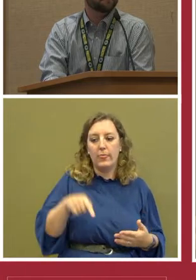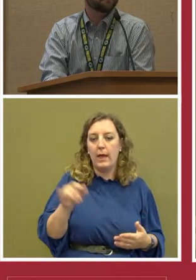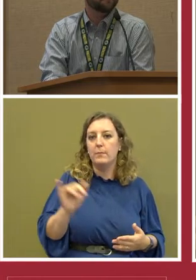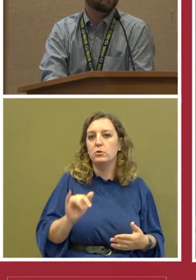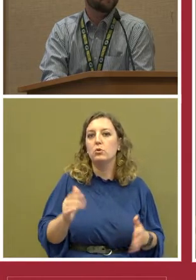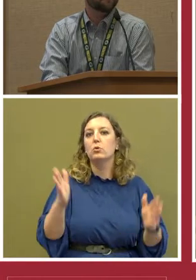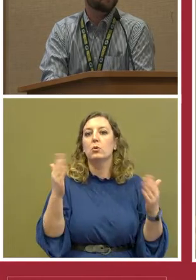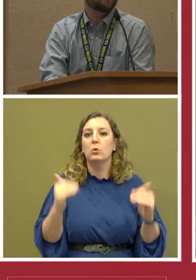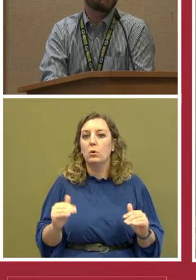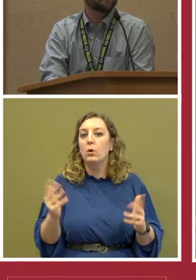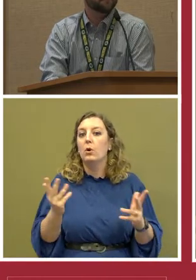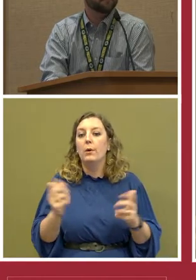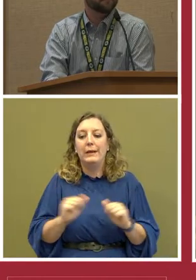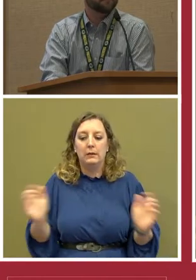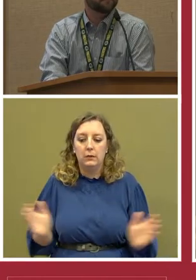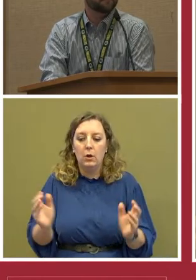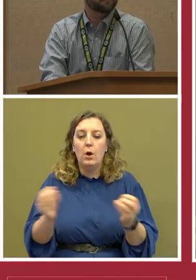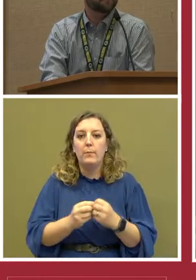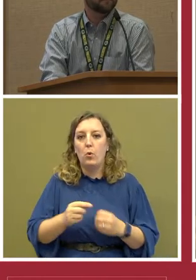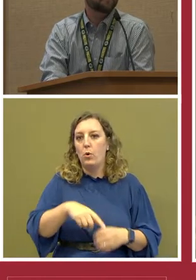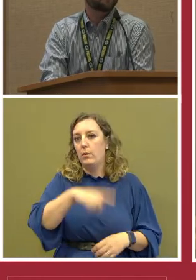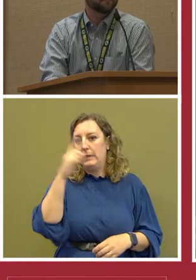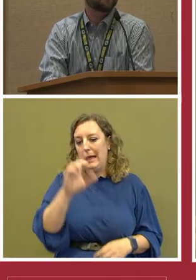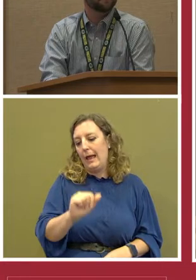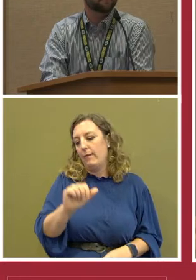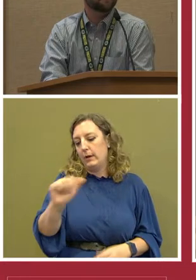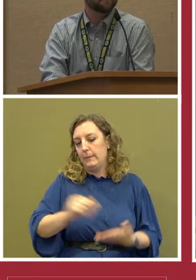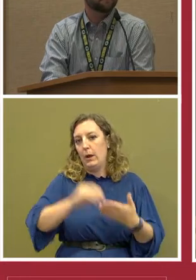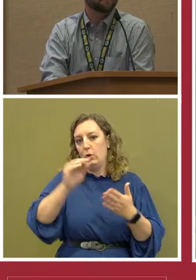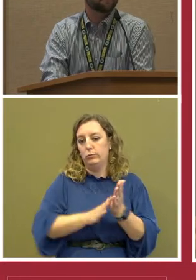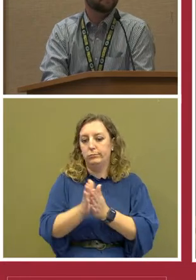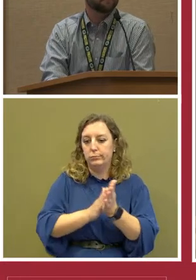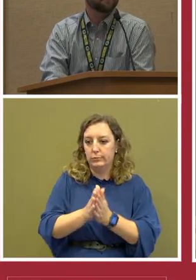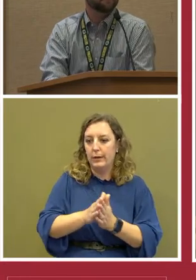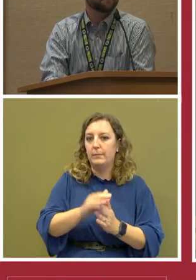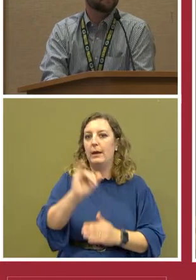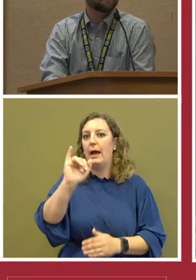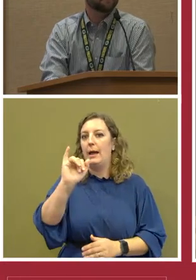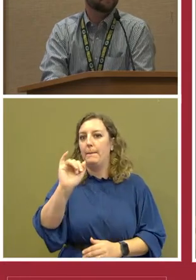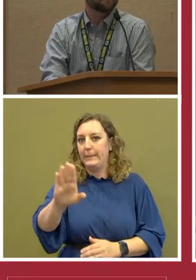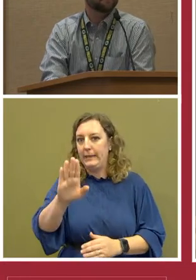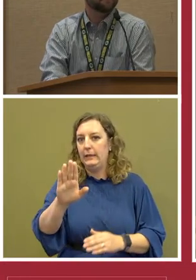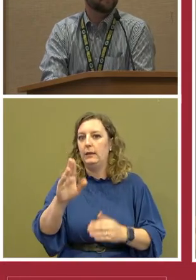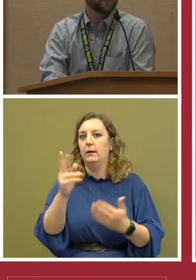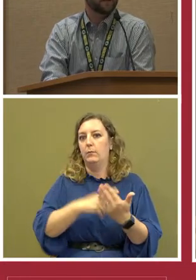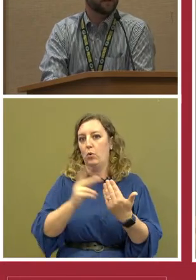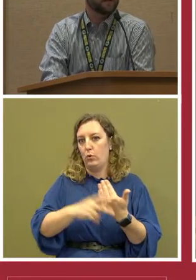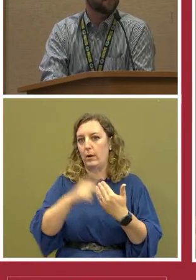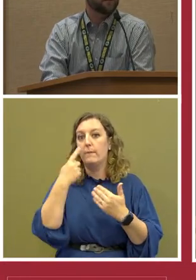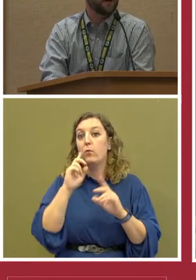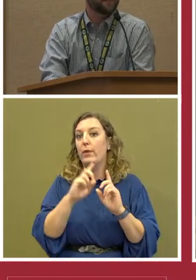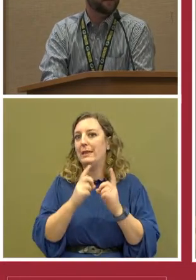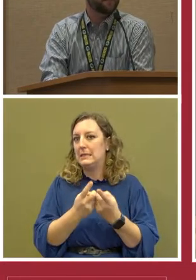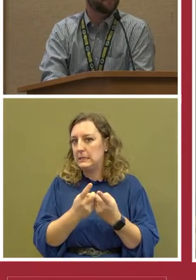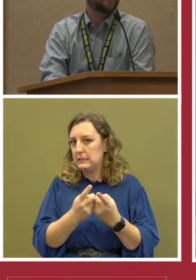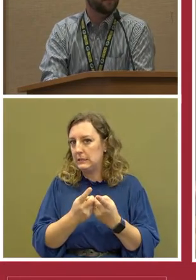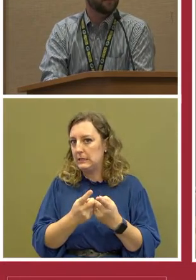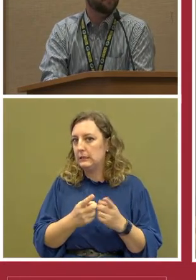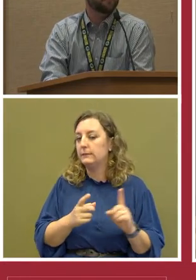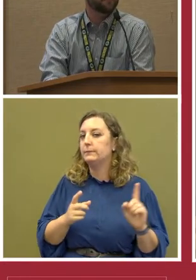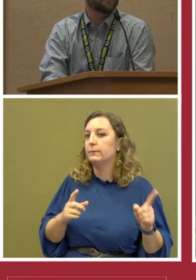Next, what can we do to encourage more Black African students to pursue the IB program as a district? And I think